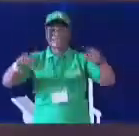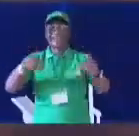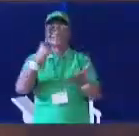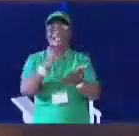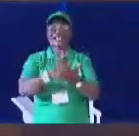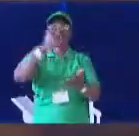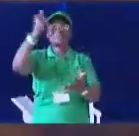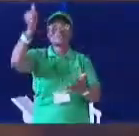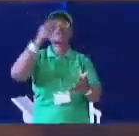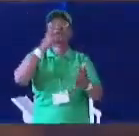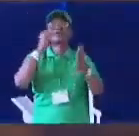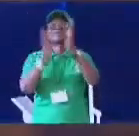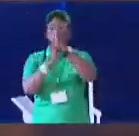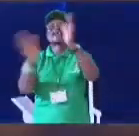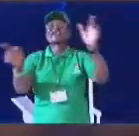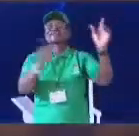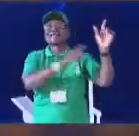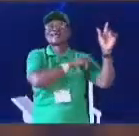Amen. Praise the Lord.